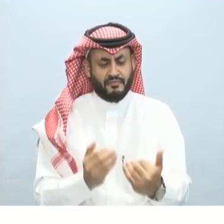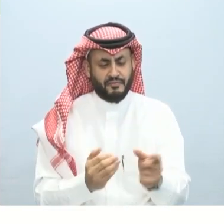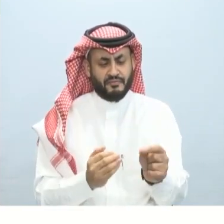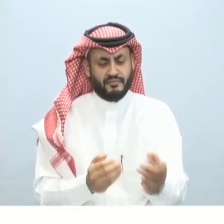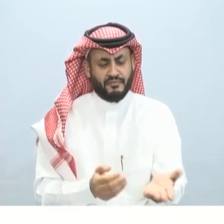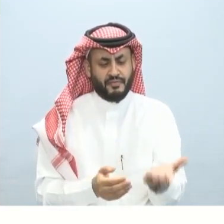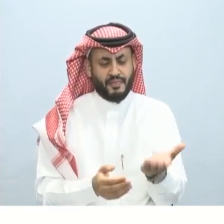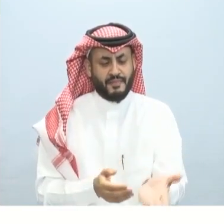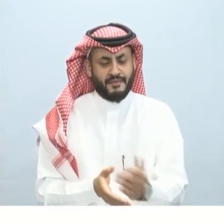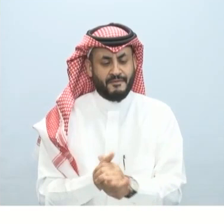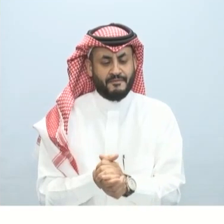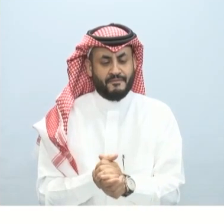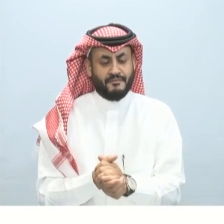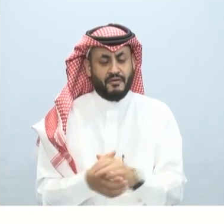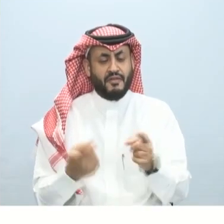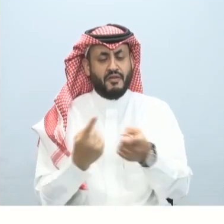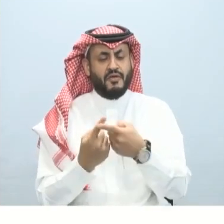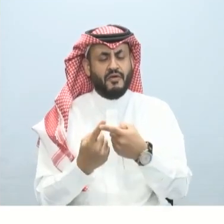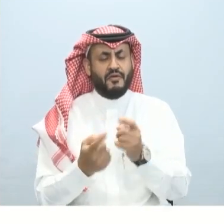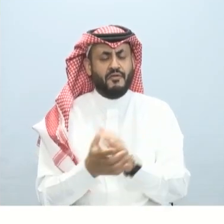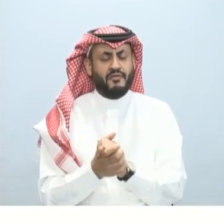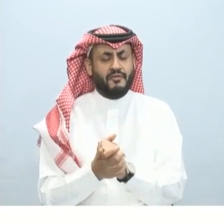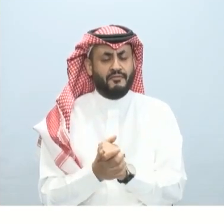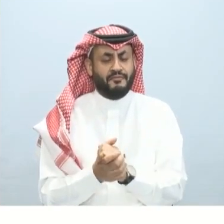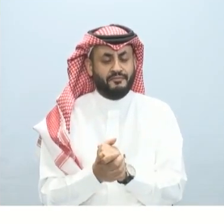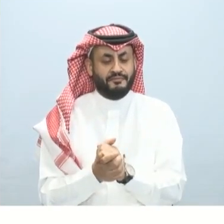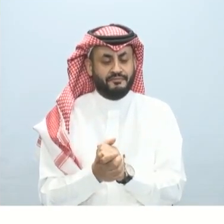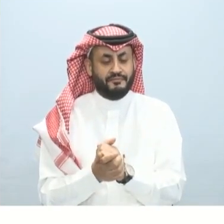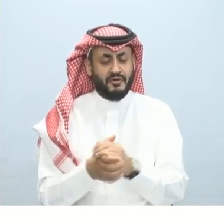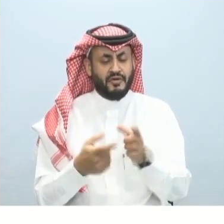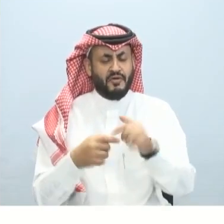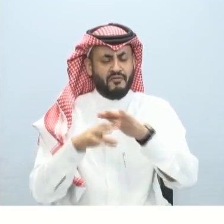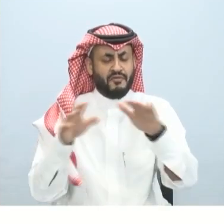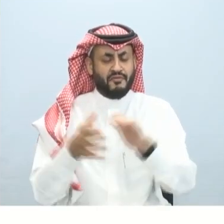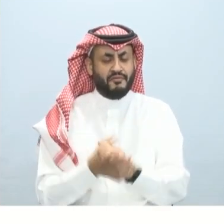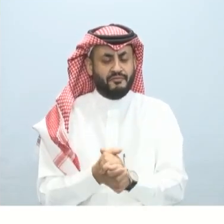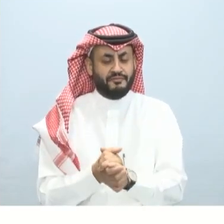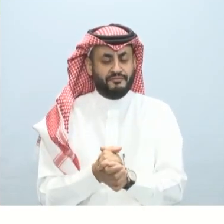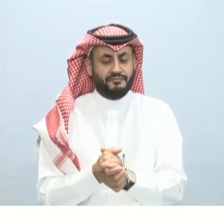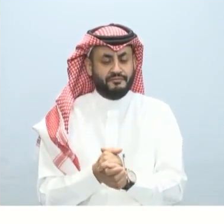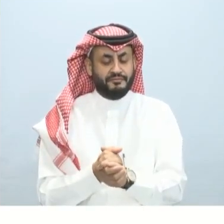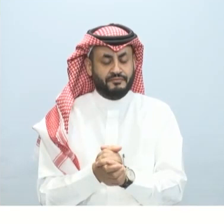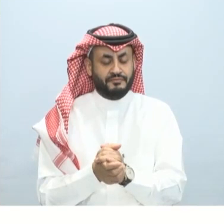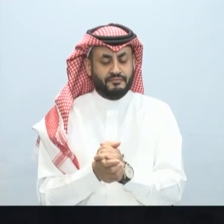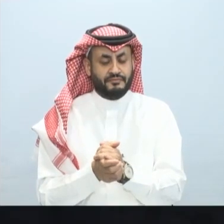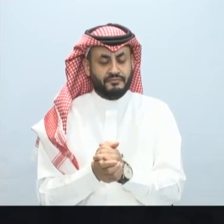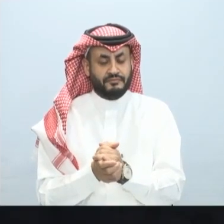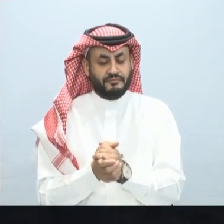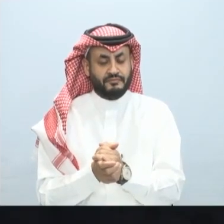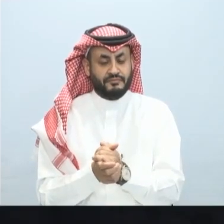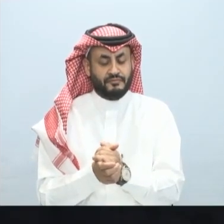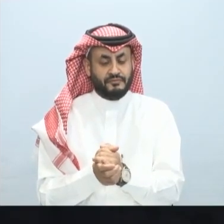That boy is the most powerful in the team. My car is the least damaged in the